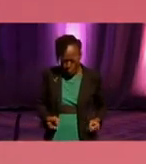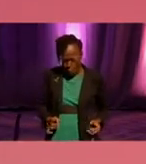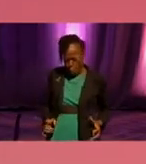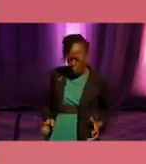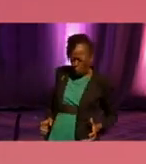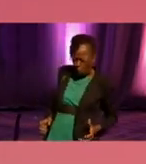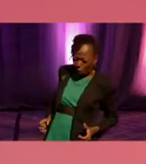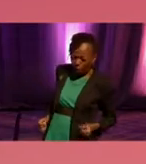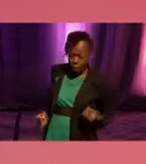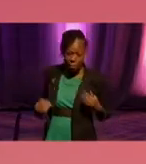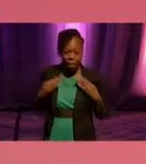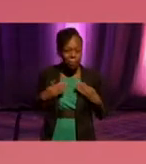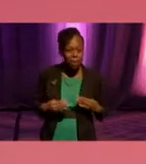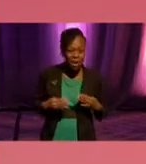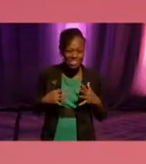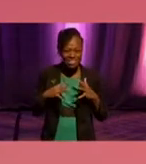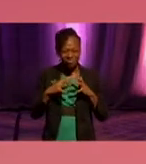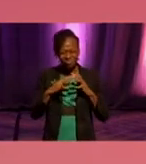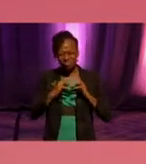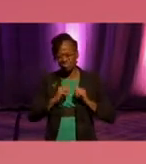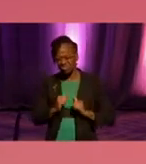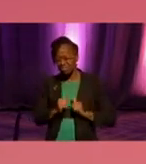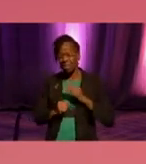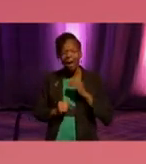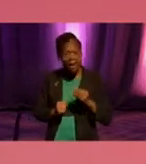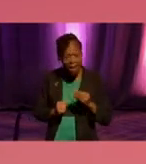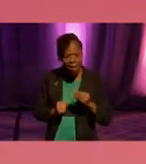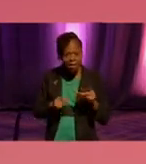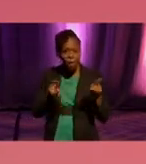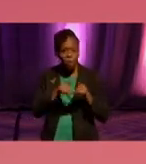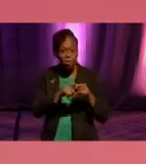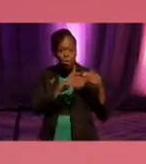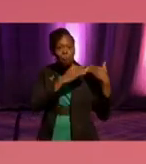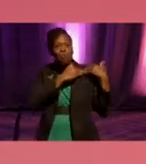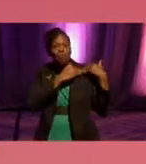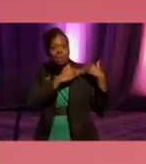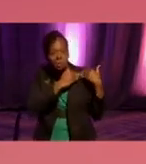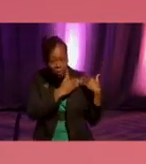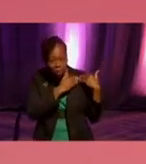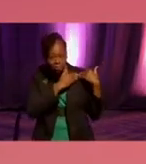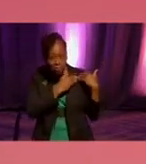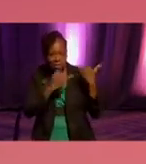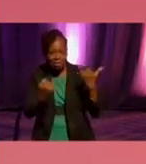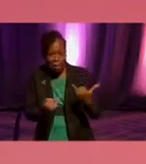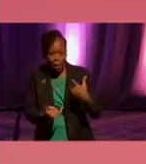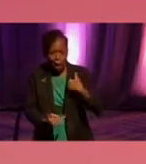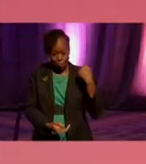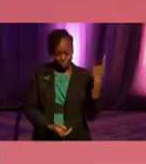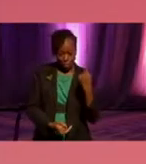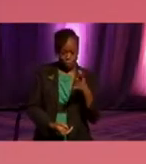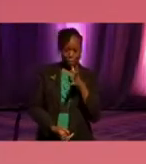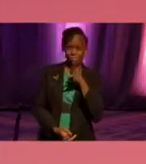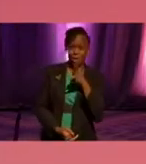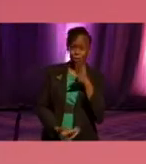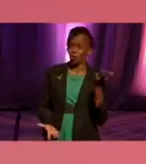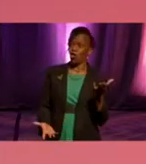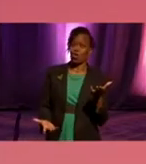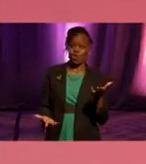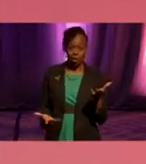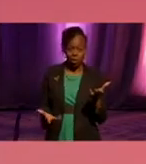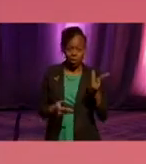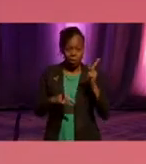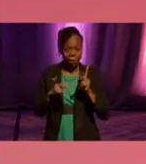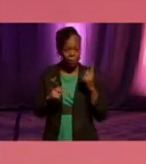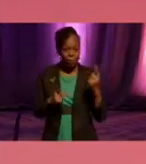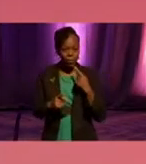felt and the responsibility of now being someone's mother. And people